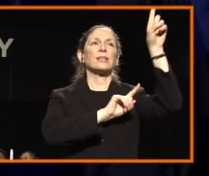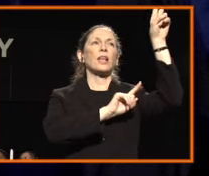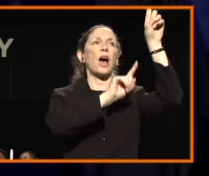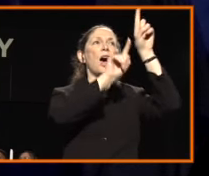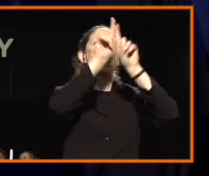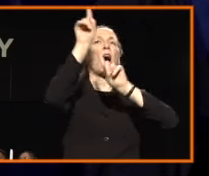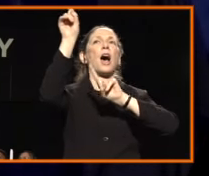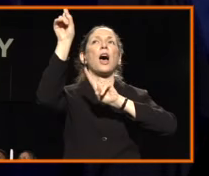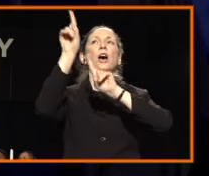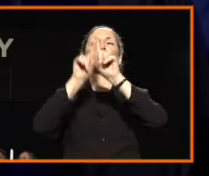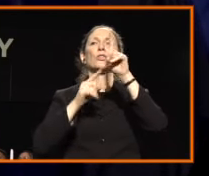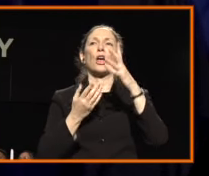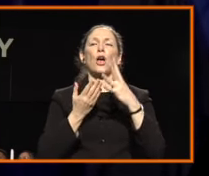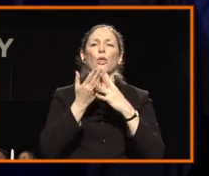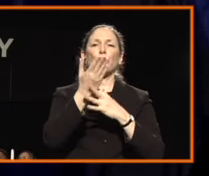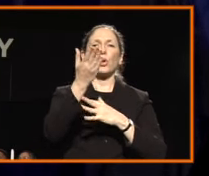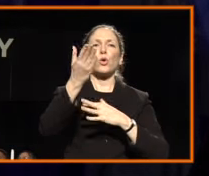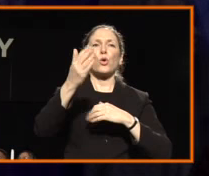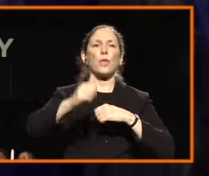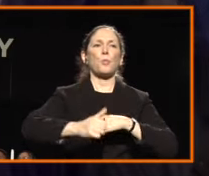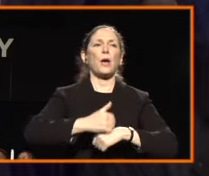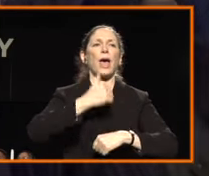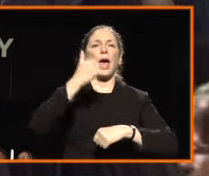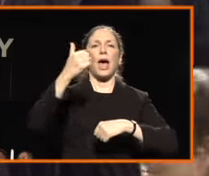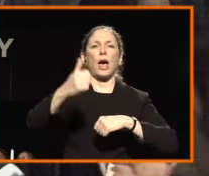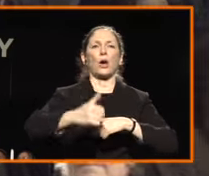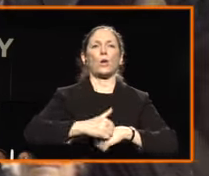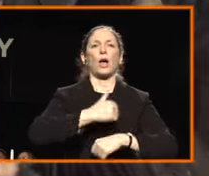bright stars through the